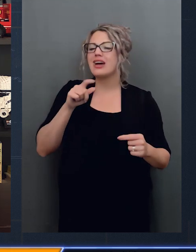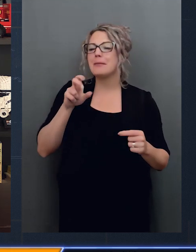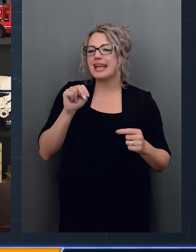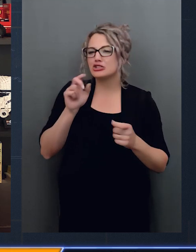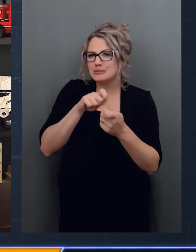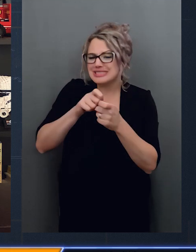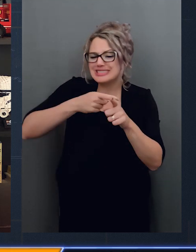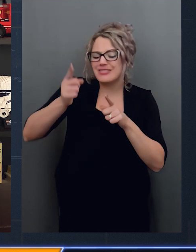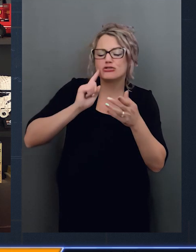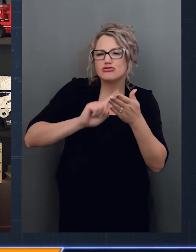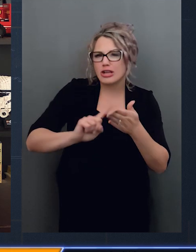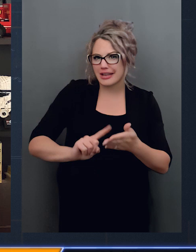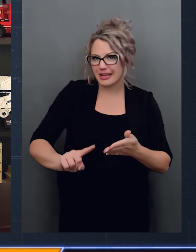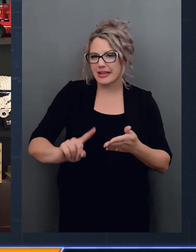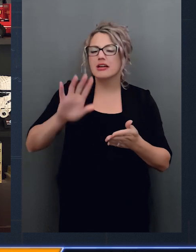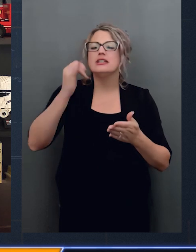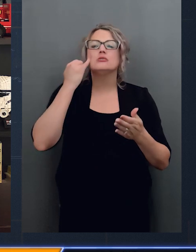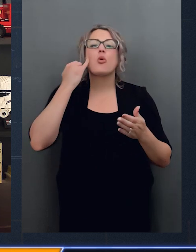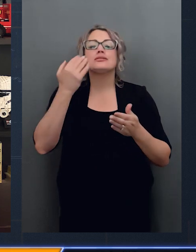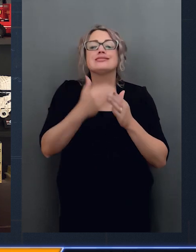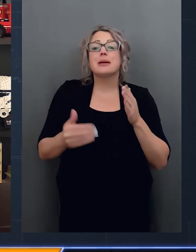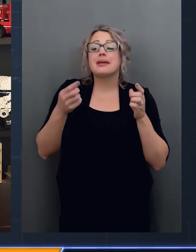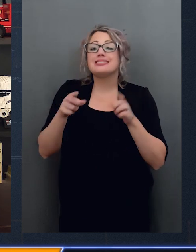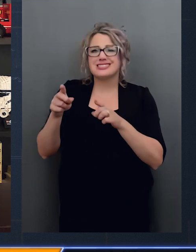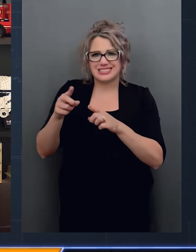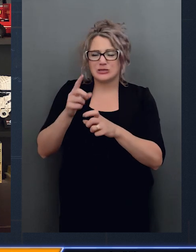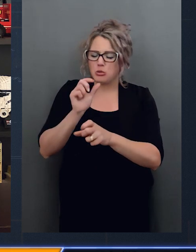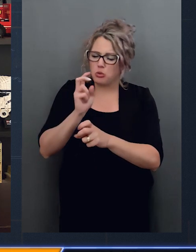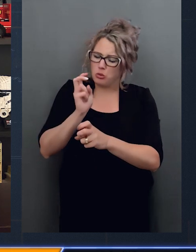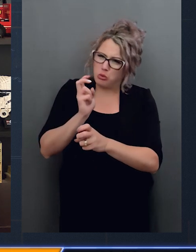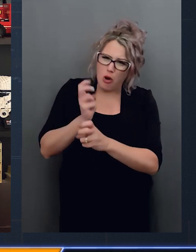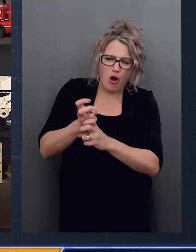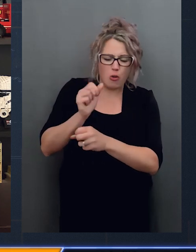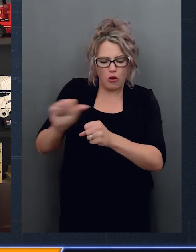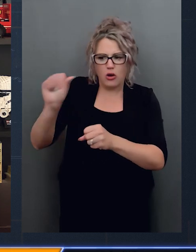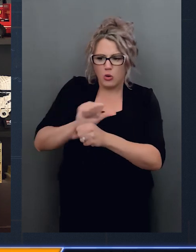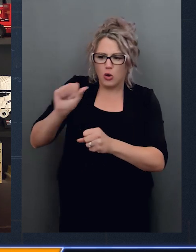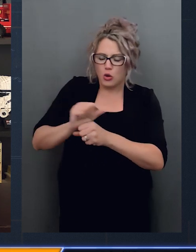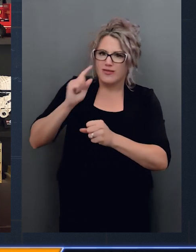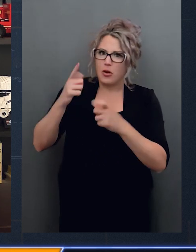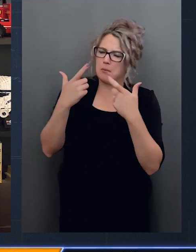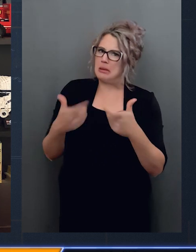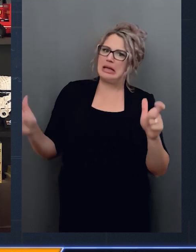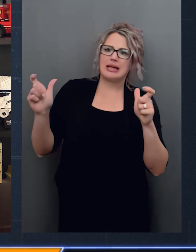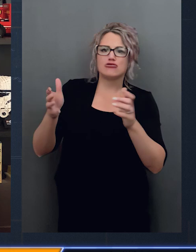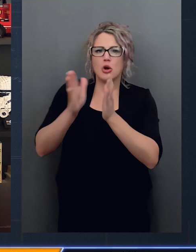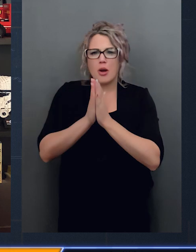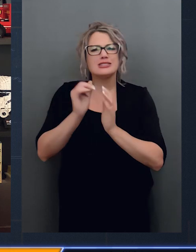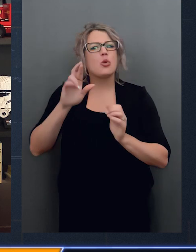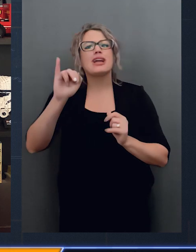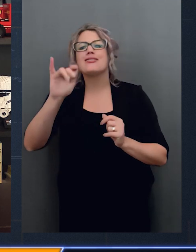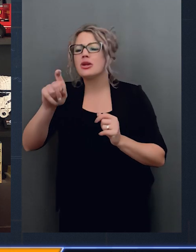some application-specific checking. Perhaps some of the instances are still at hard work on a long-running request, or you need them for